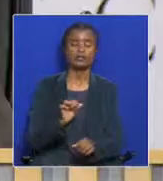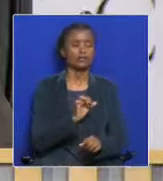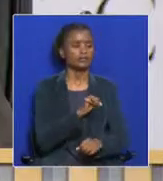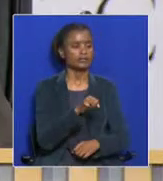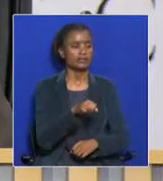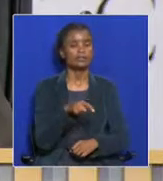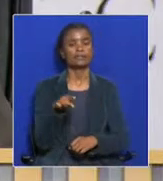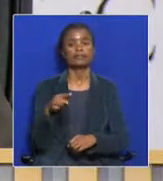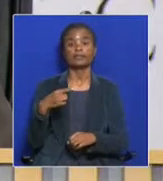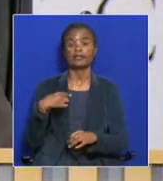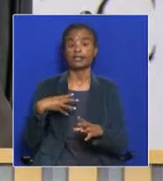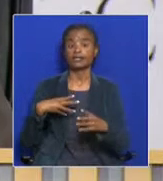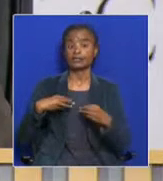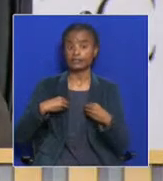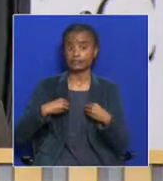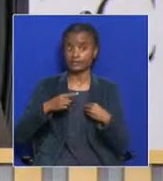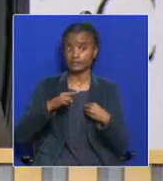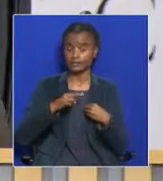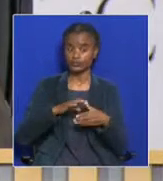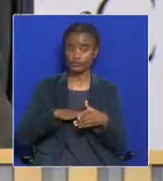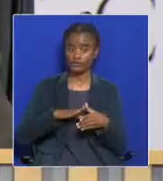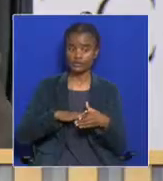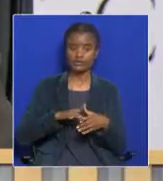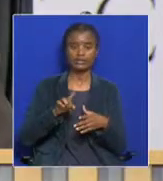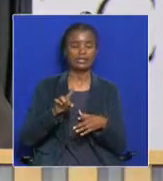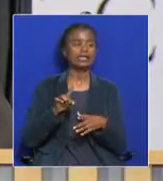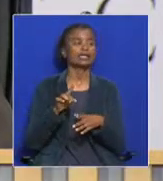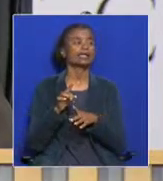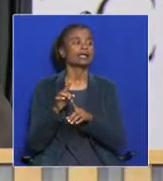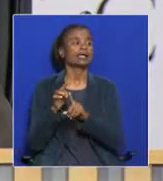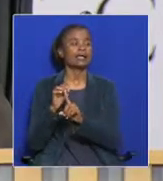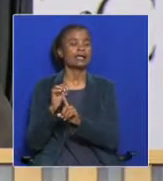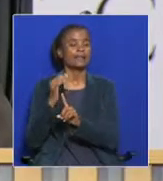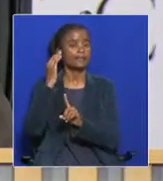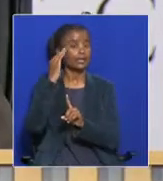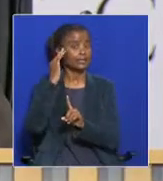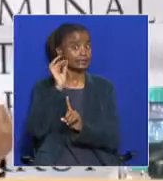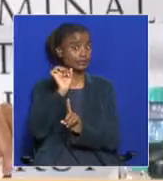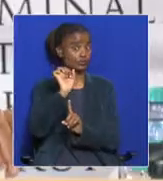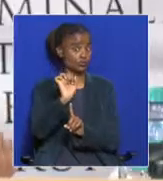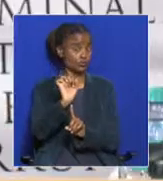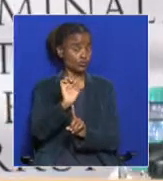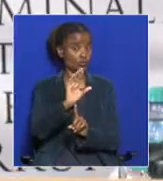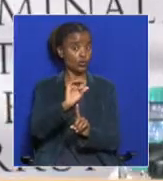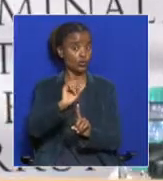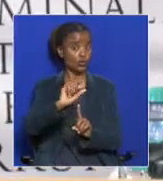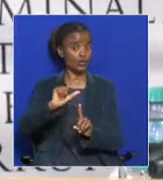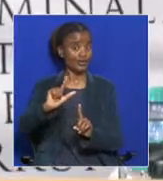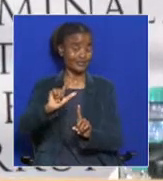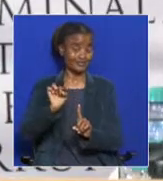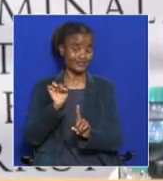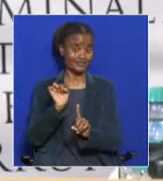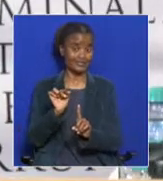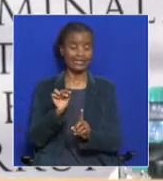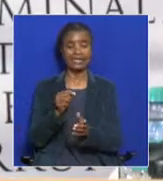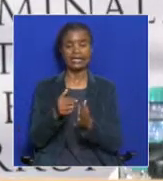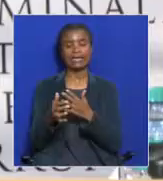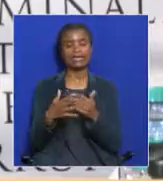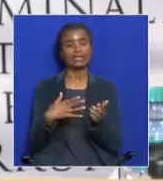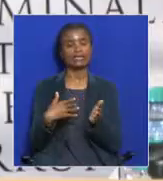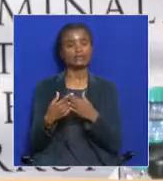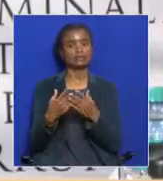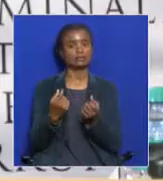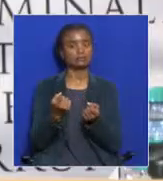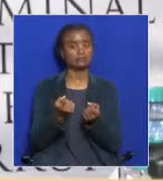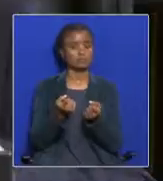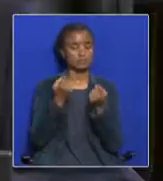disabuse your mind, Colonel, Yes. of any possible misunderstandings. I hope